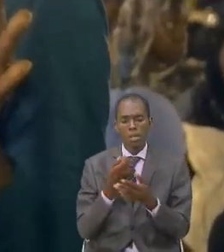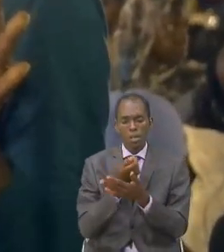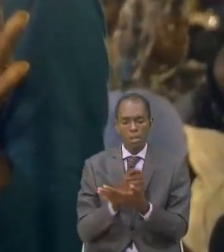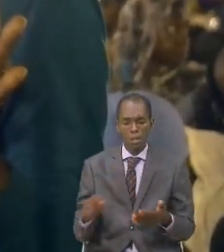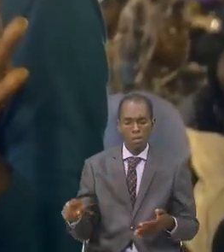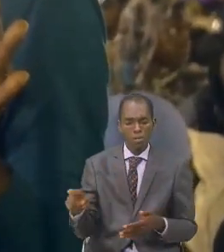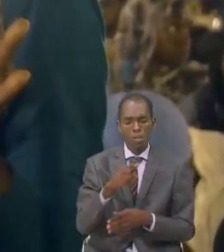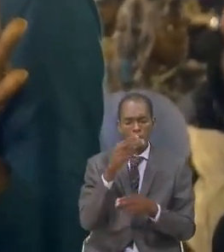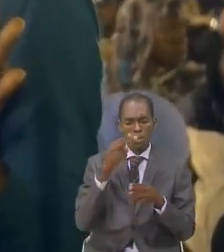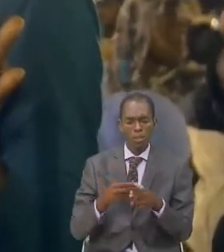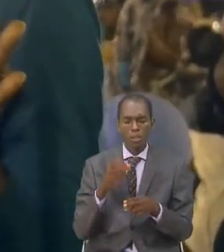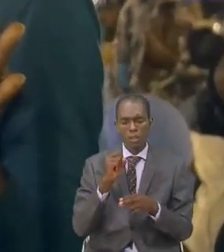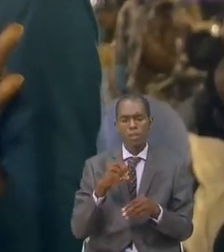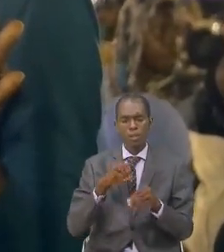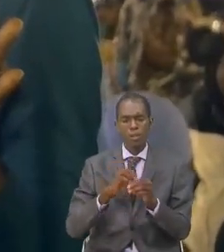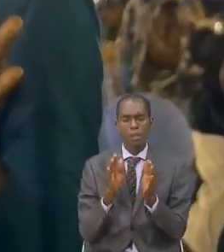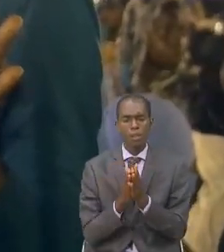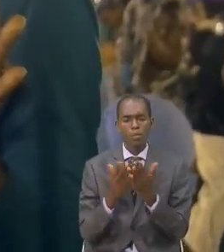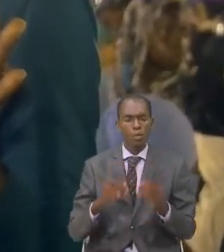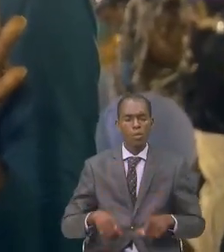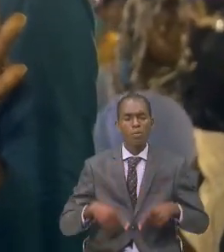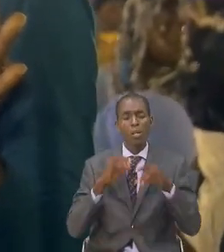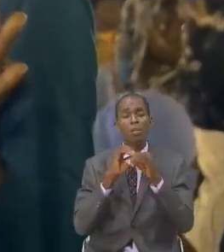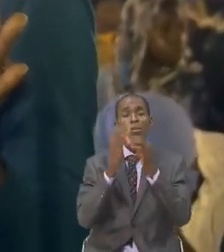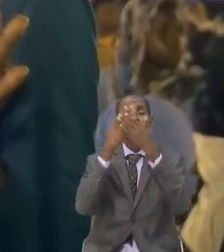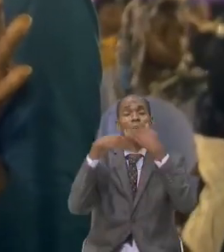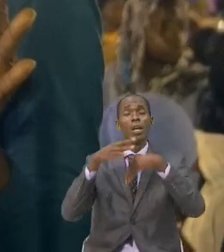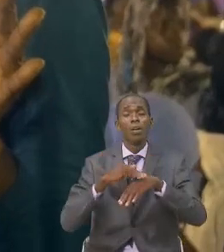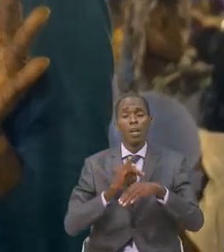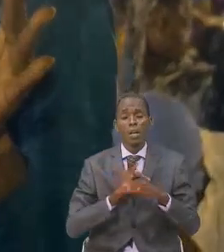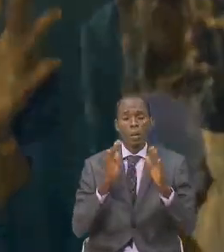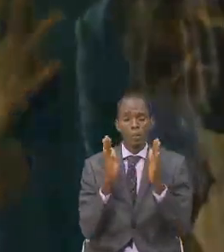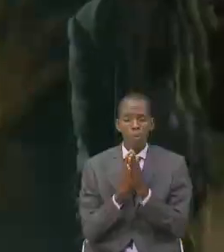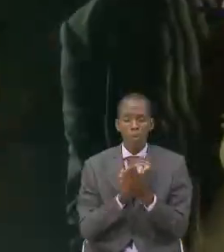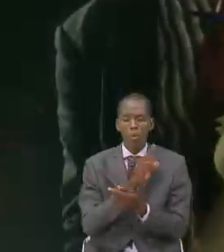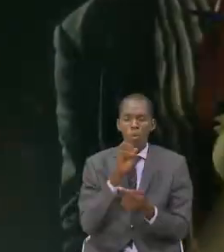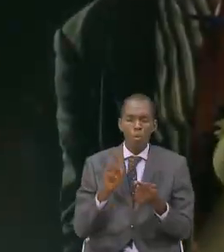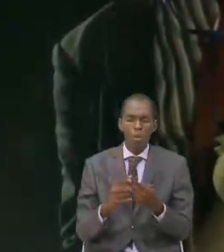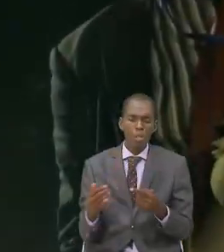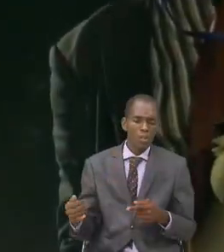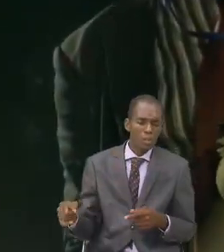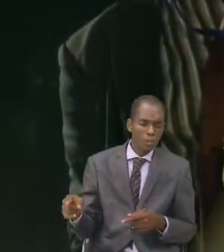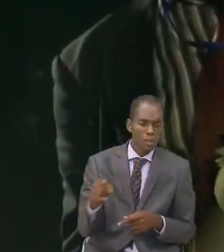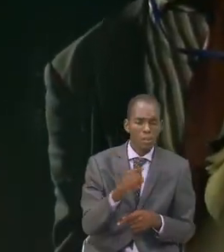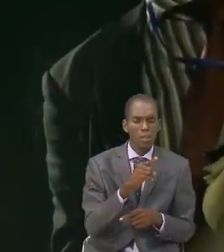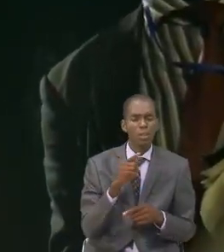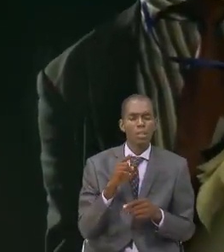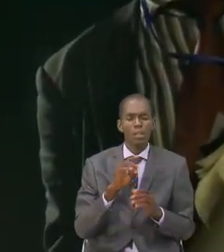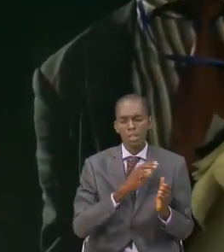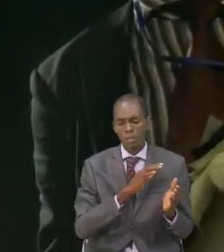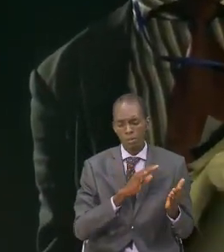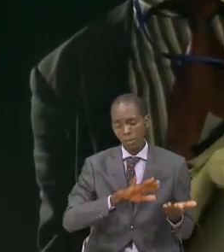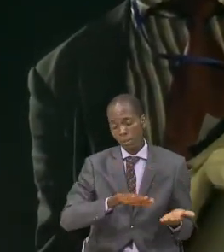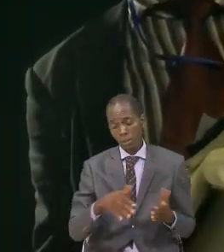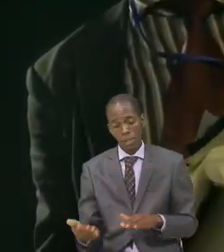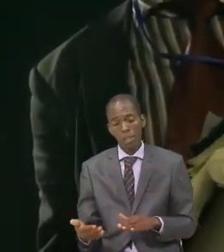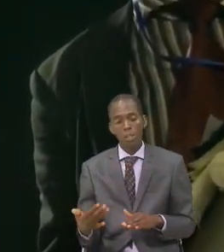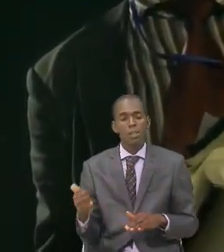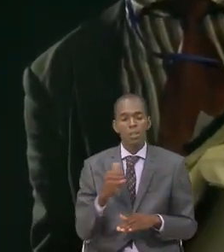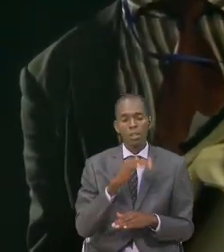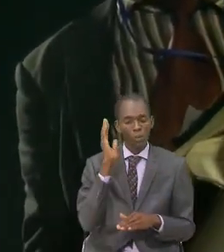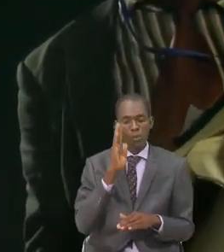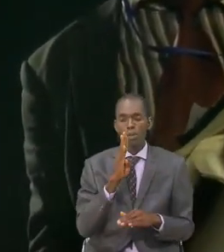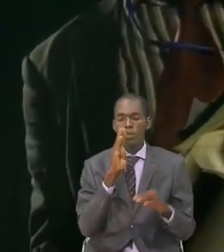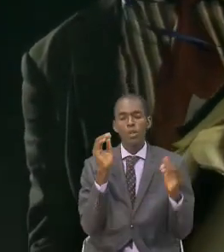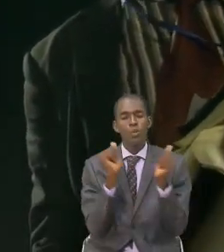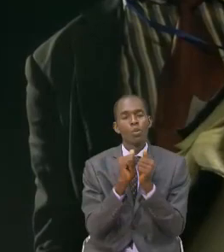in Jesus' name. Write their names in the book of life in heaven. And I pray that when they